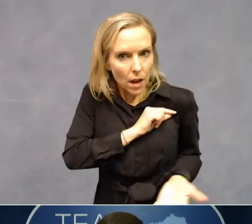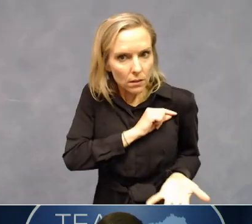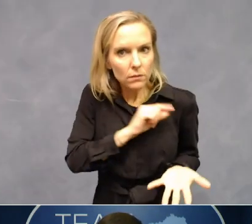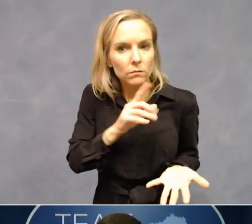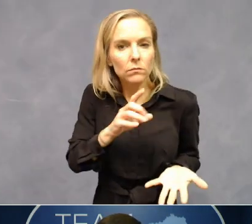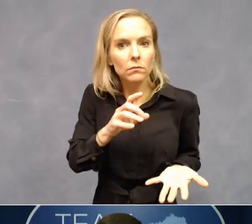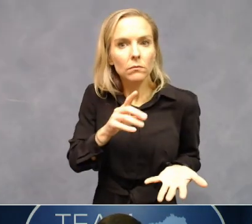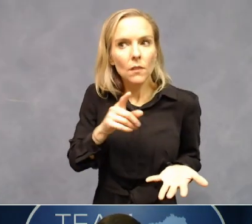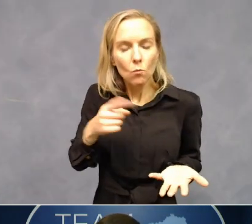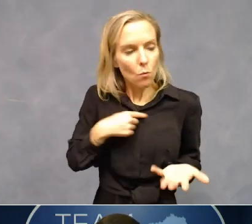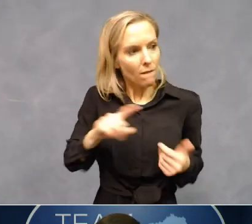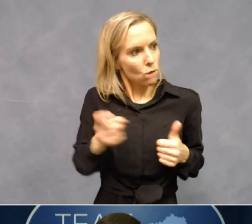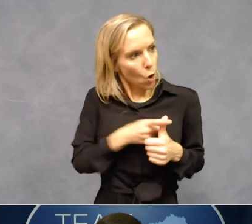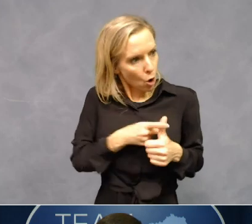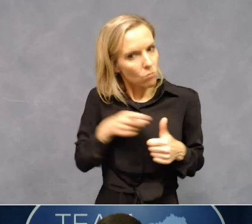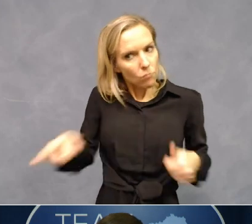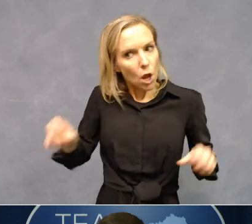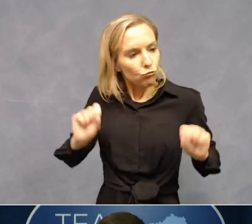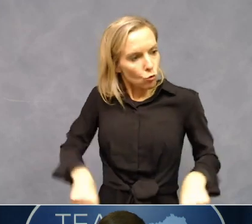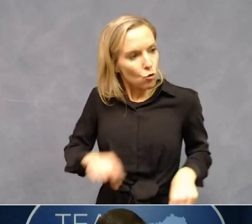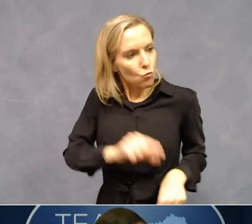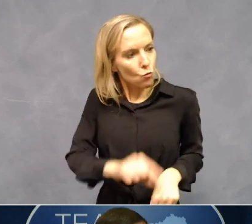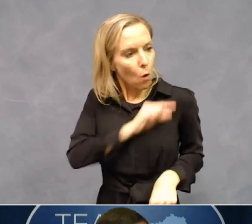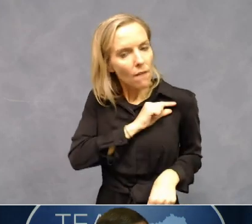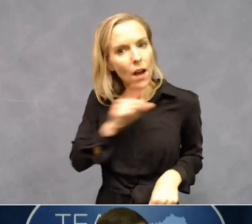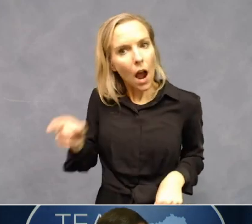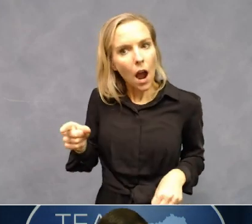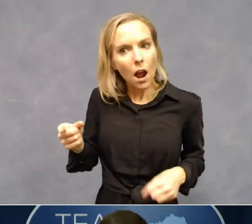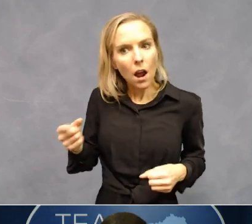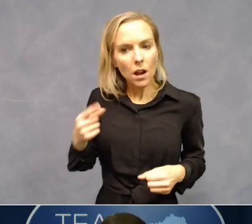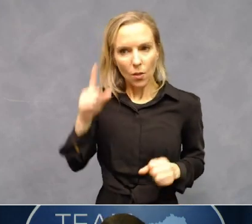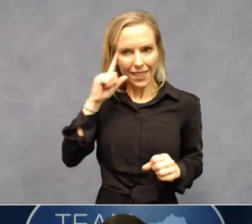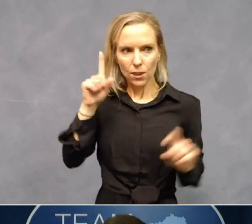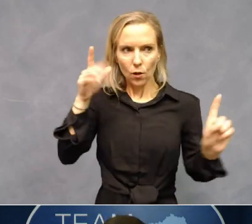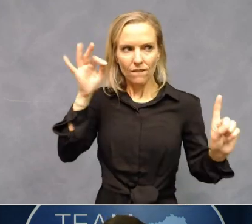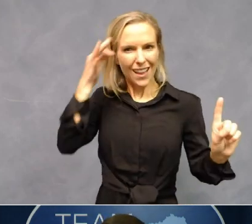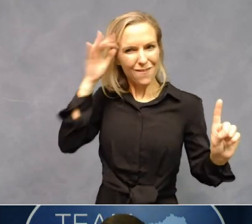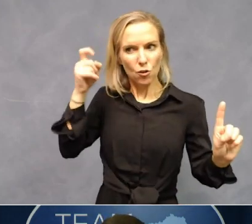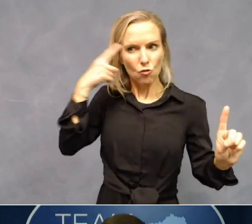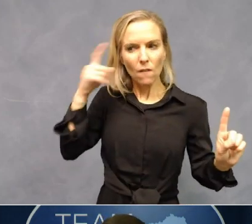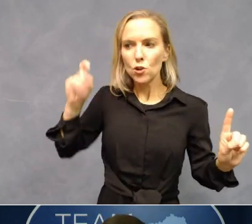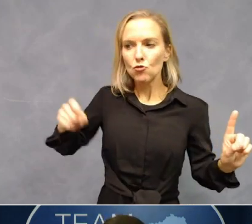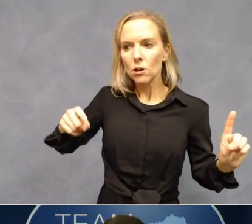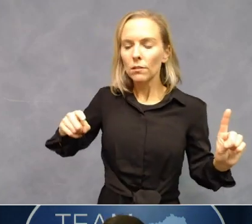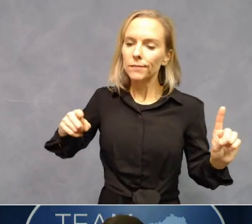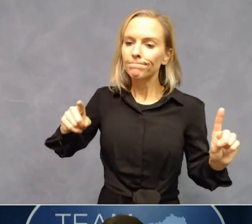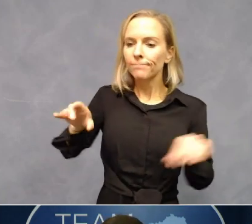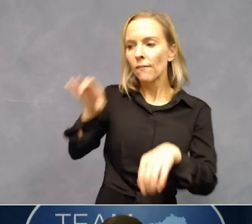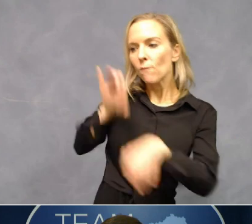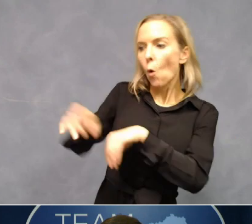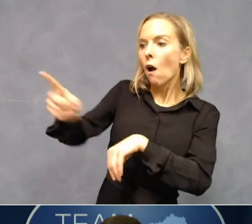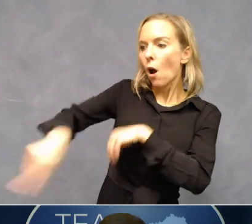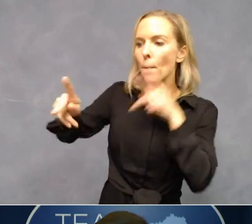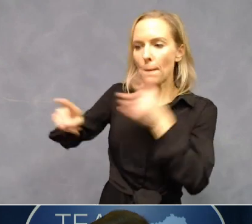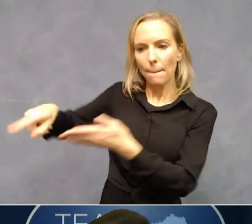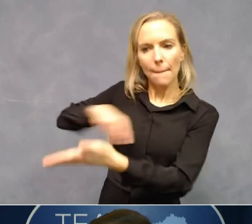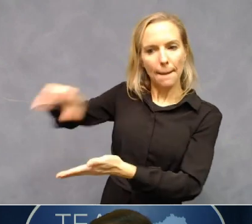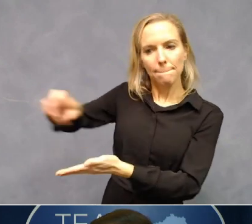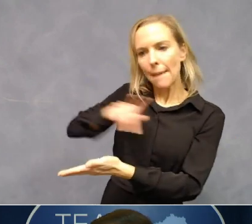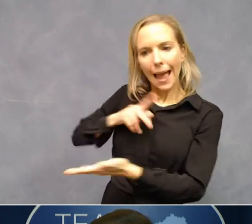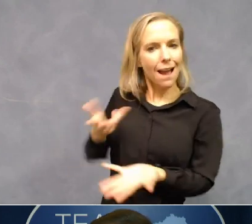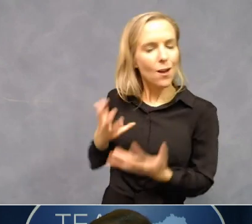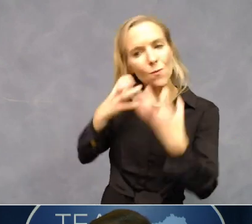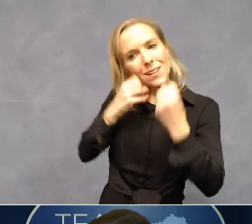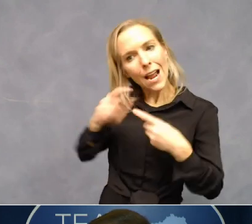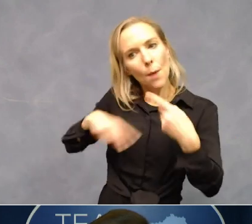were able to qualify. And I don't think that the federal government should pull the rug out from under them. We care about them,